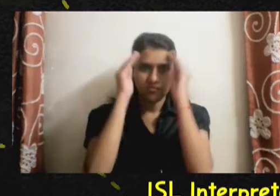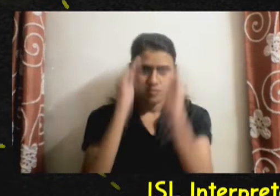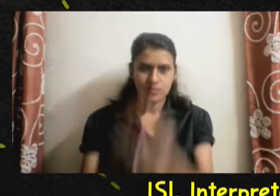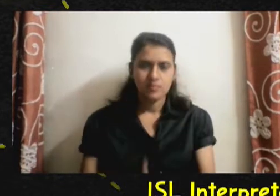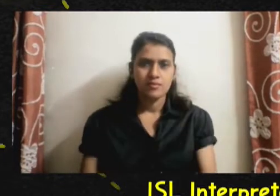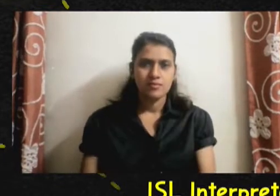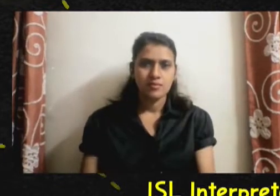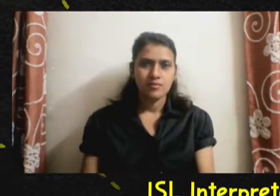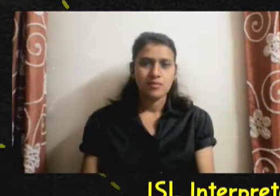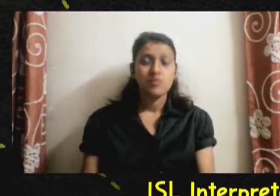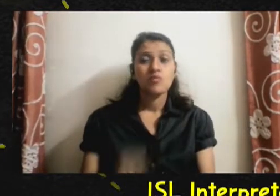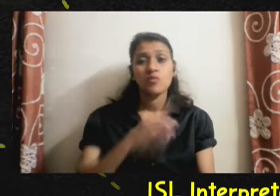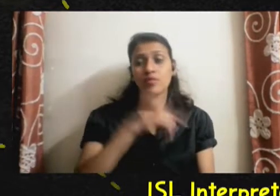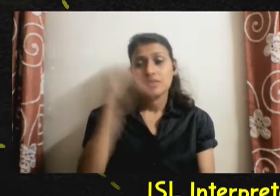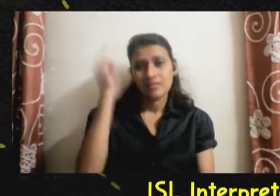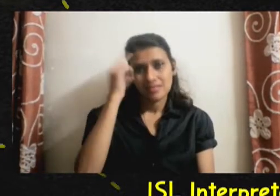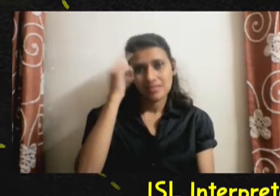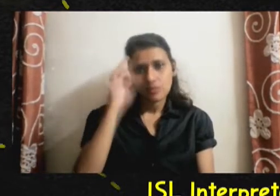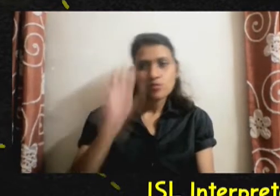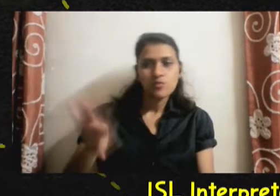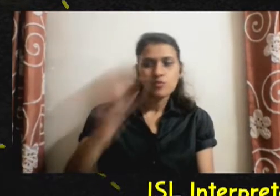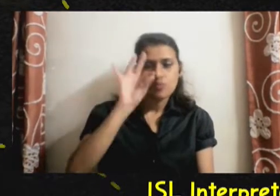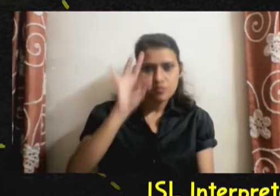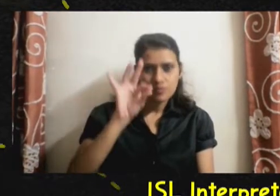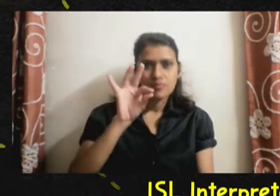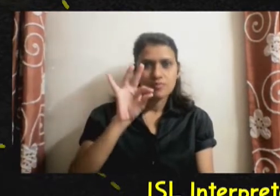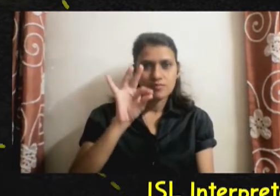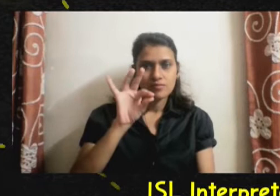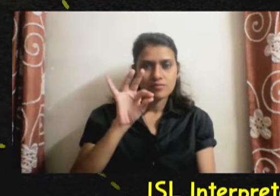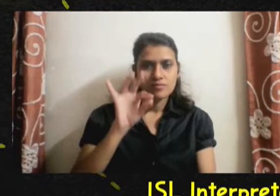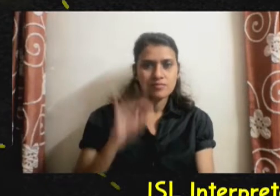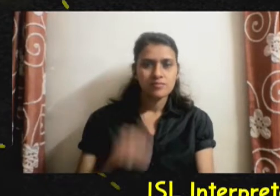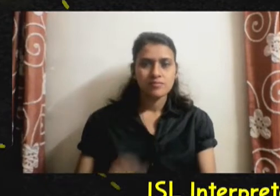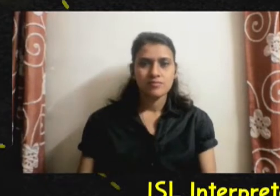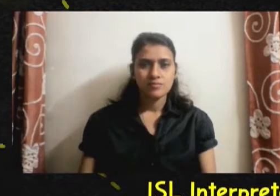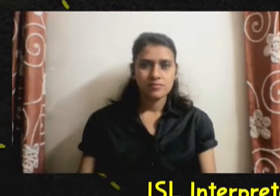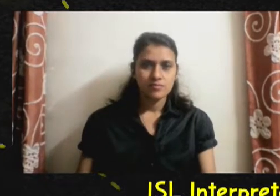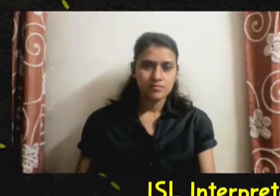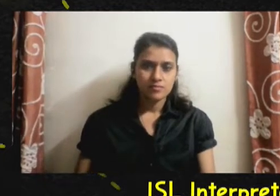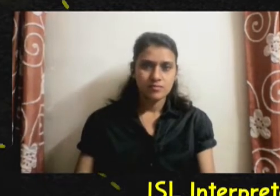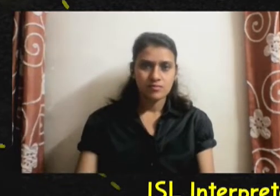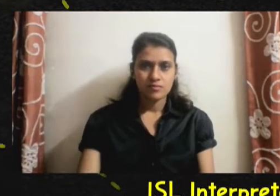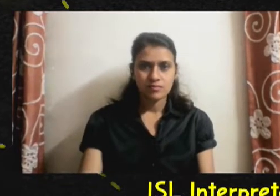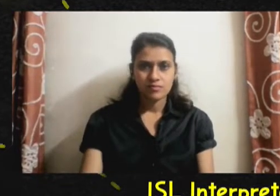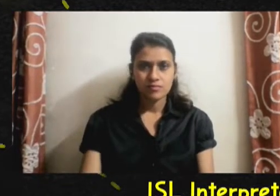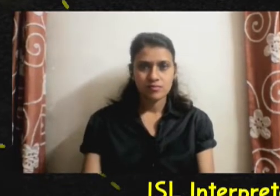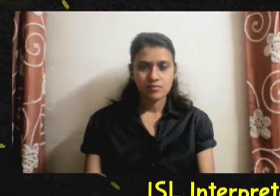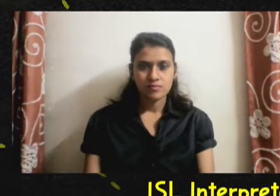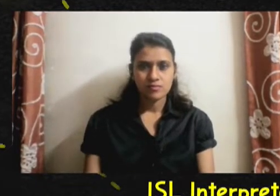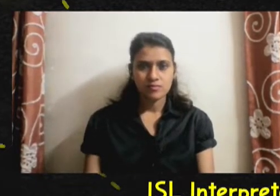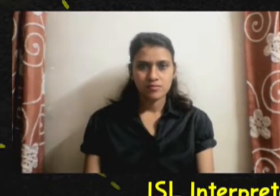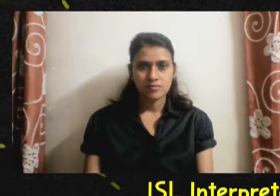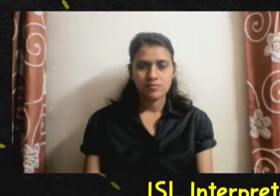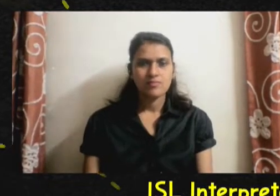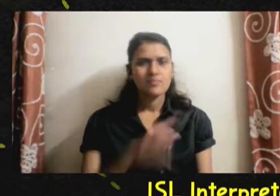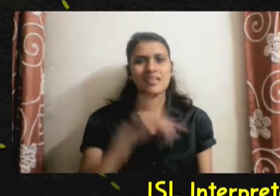think this is a helpline to pick up or partners on, and therefore, they think this is a brothel